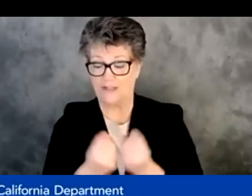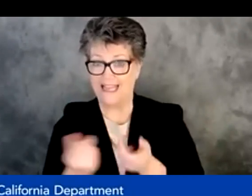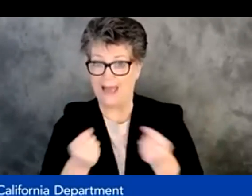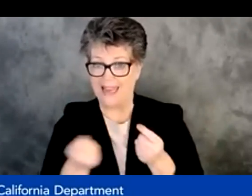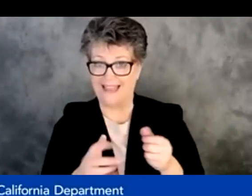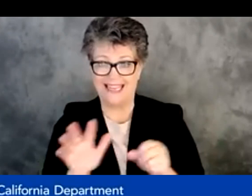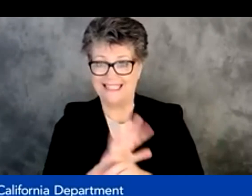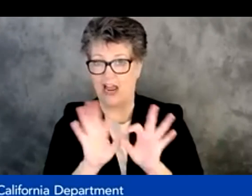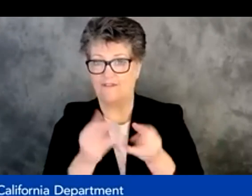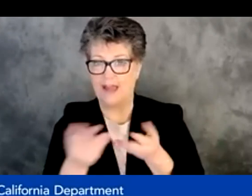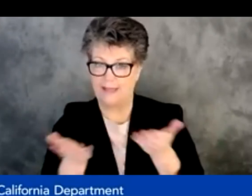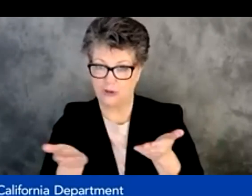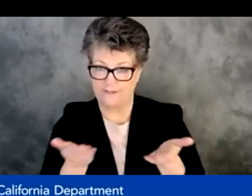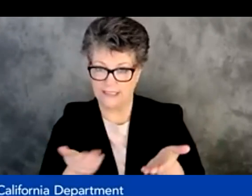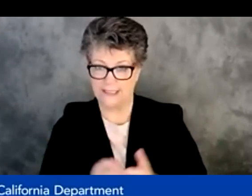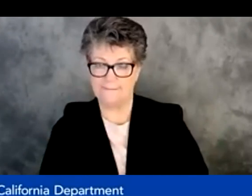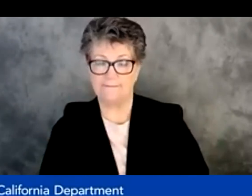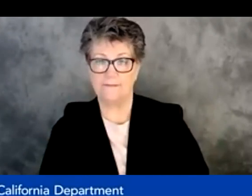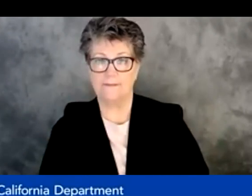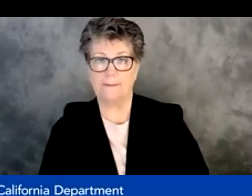entire family services.